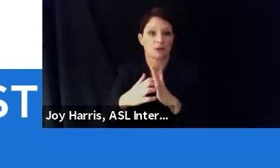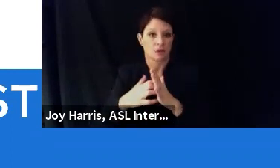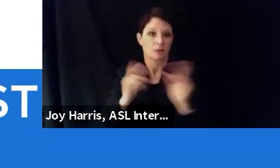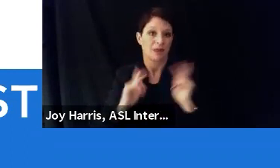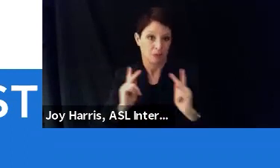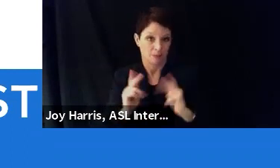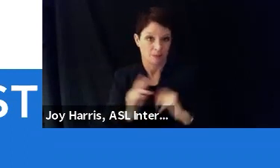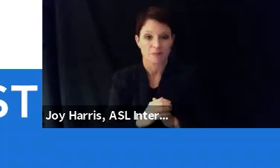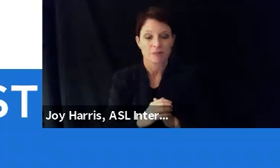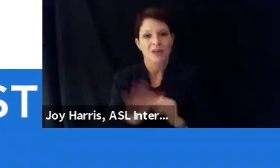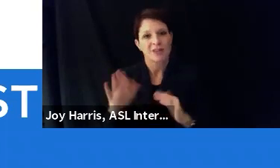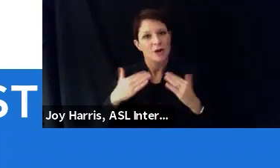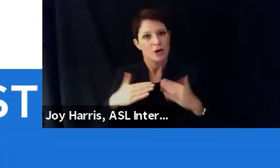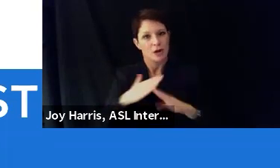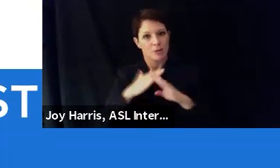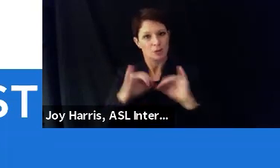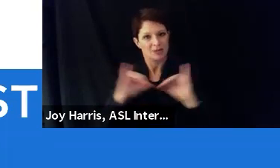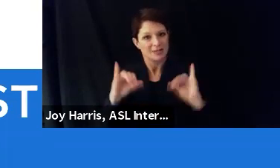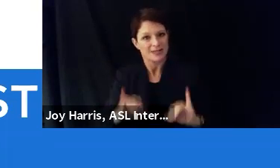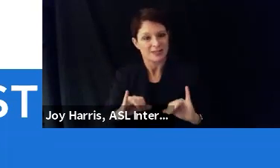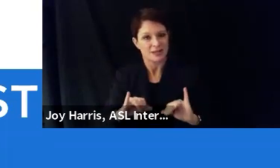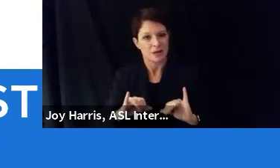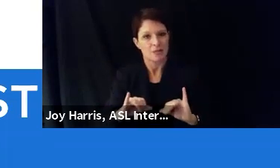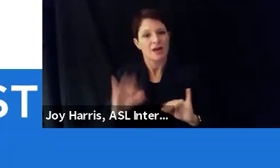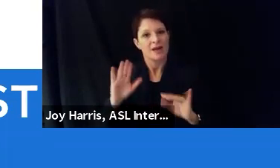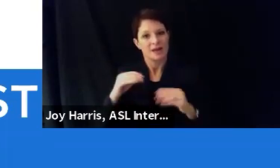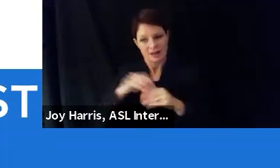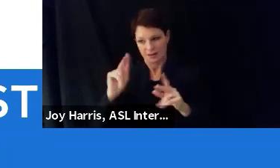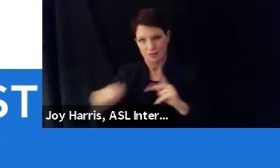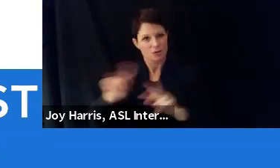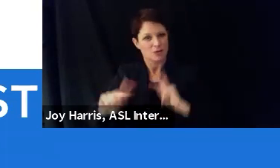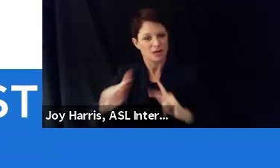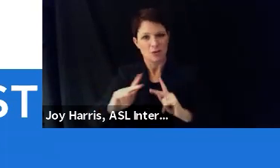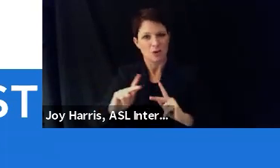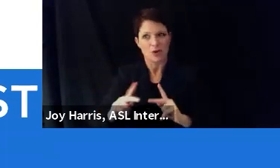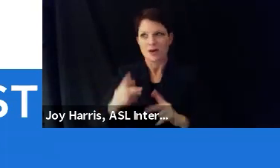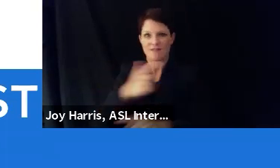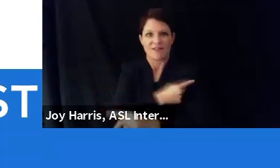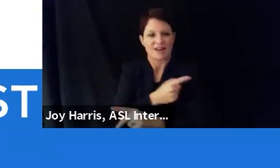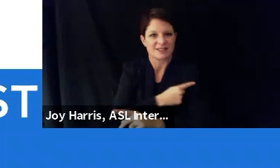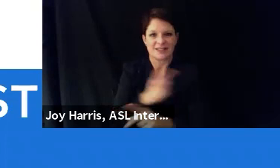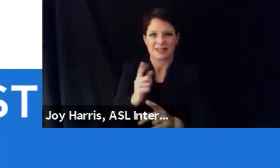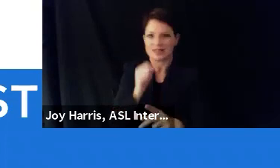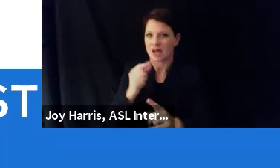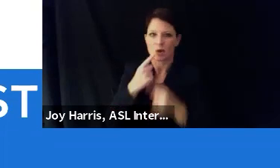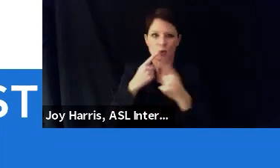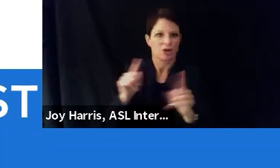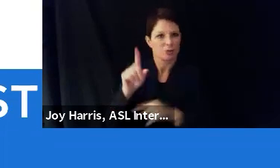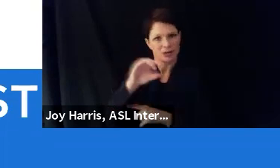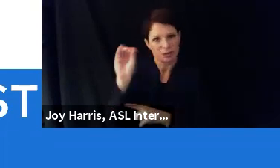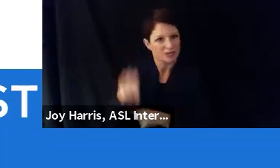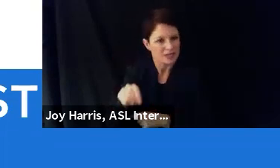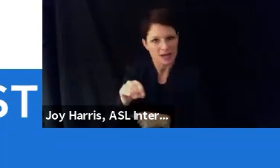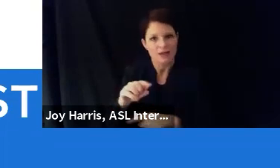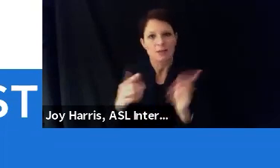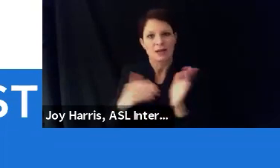the immune system in immunocompromised people may not respond as well to vaccines. So an extra additional dose